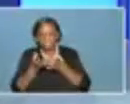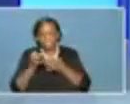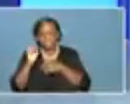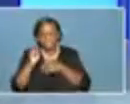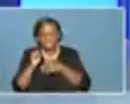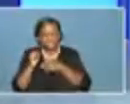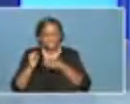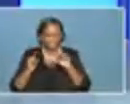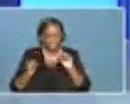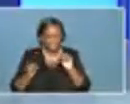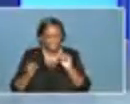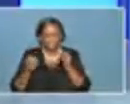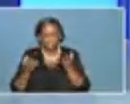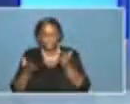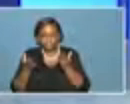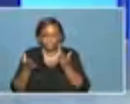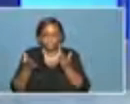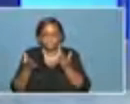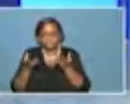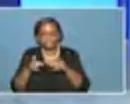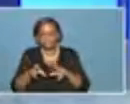industry taking root here in the Bahamas.